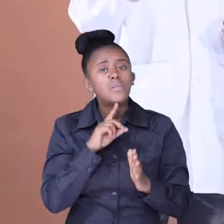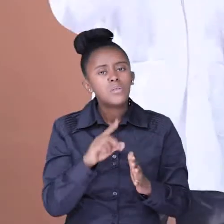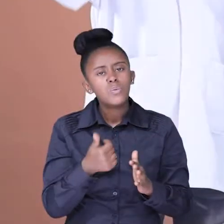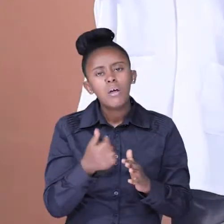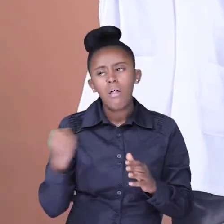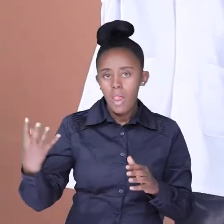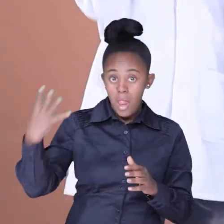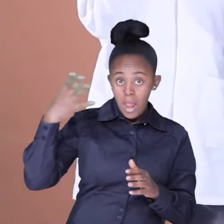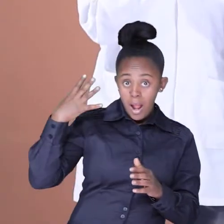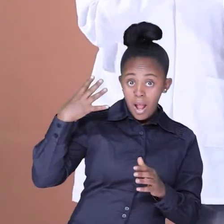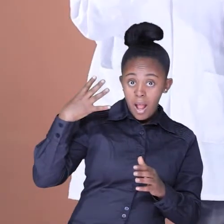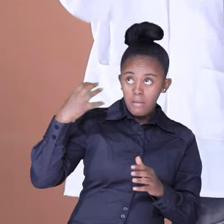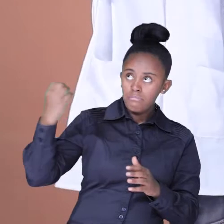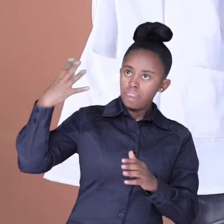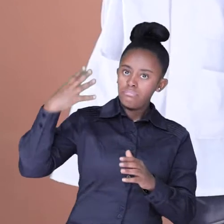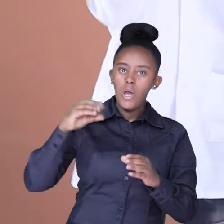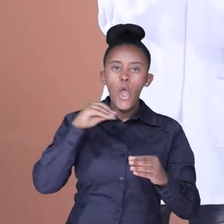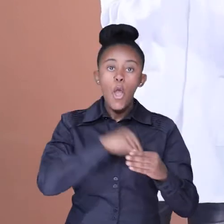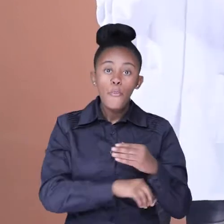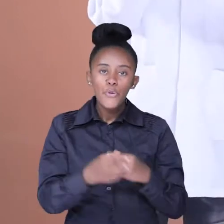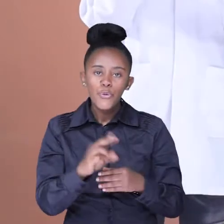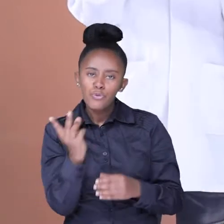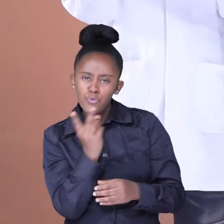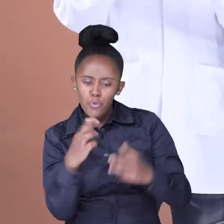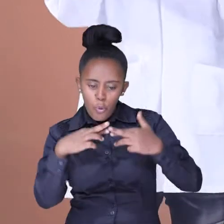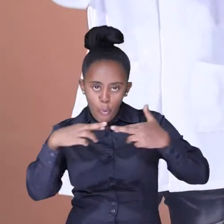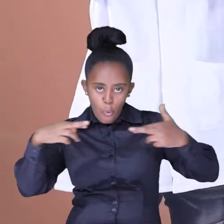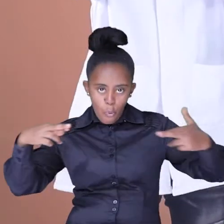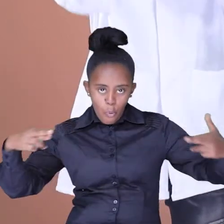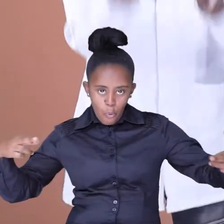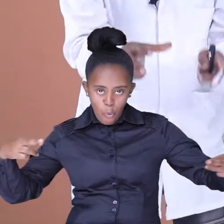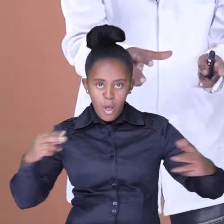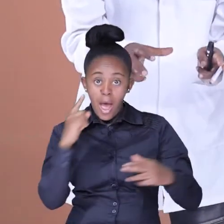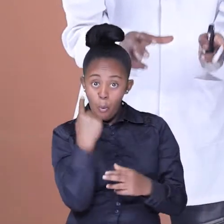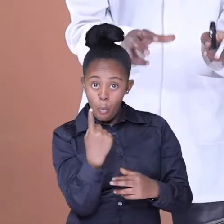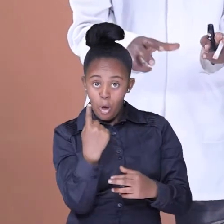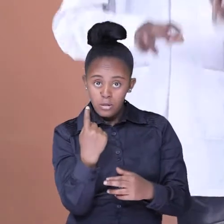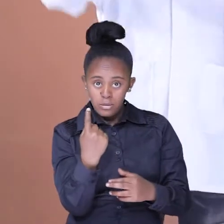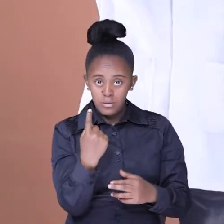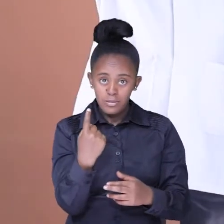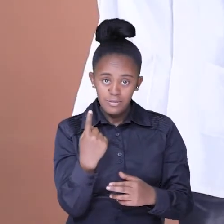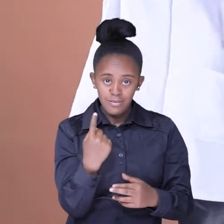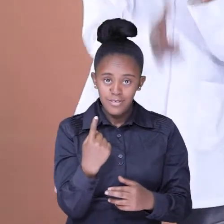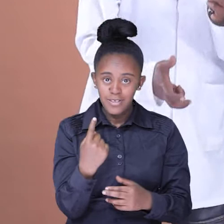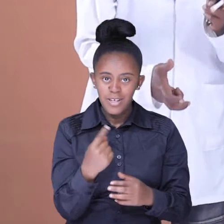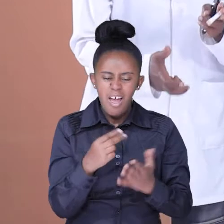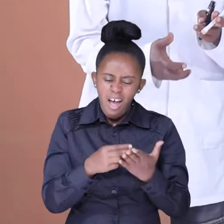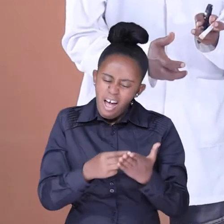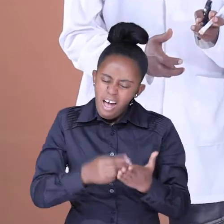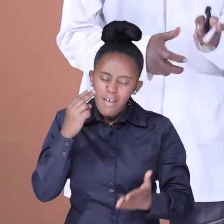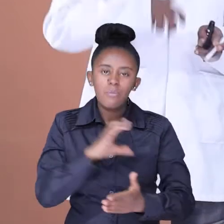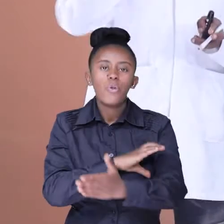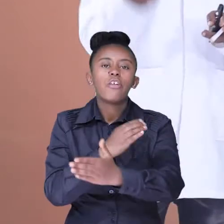a light when input or the 2 wire is at 1. That means at high